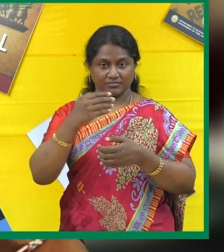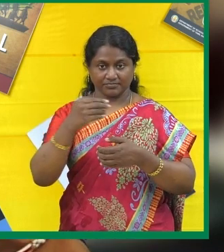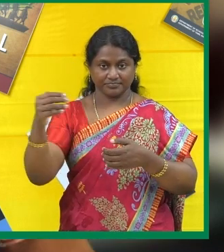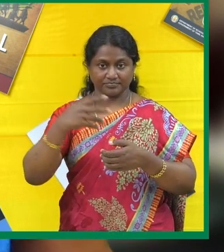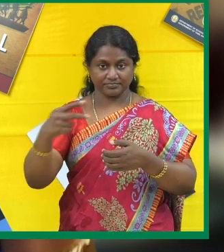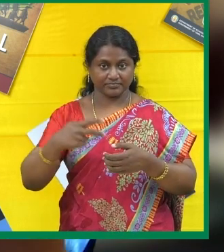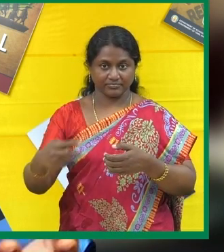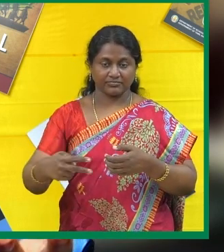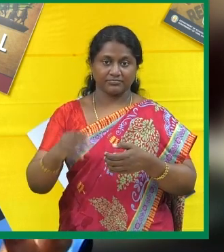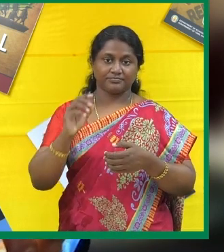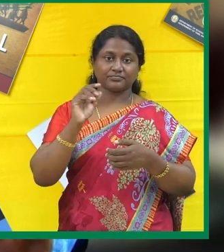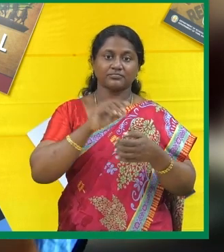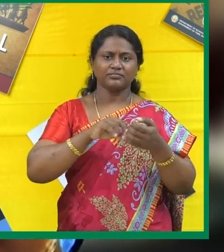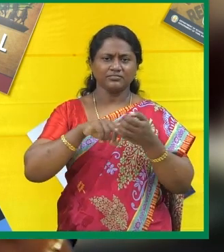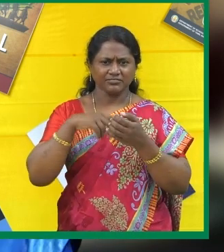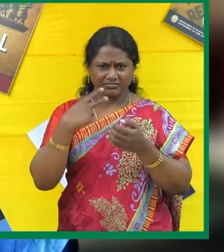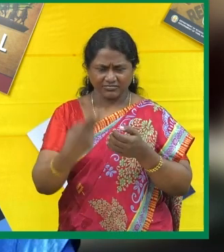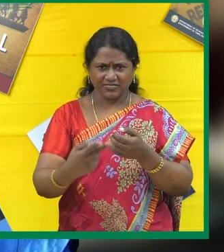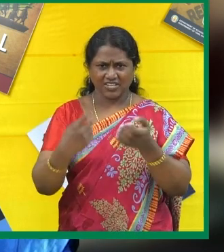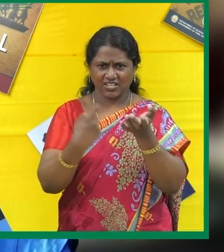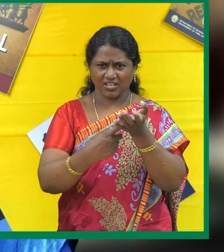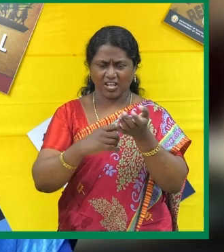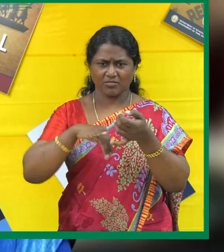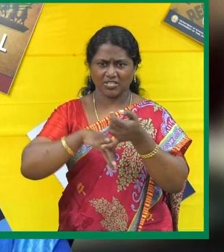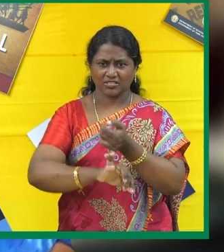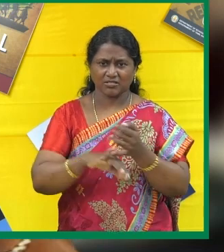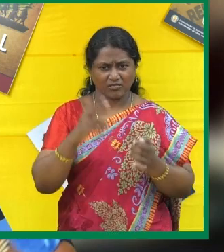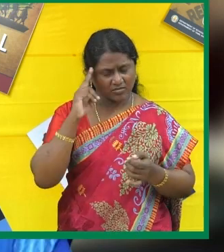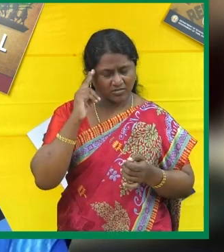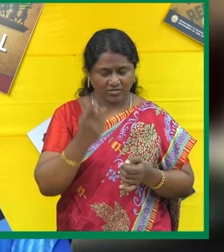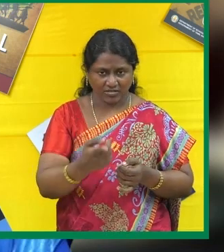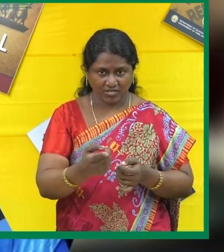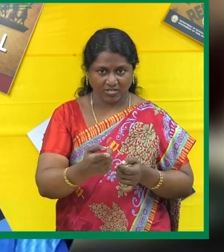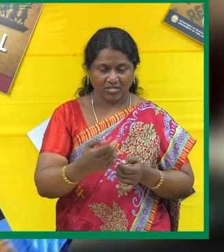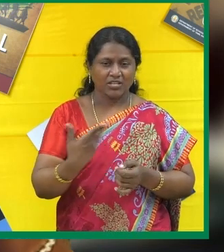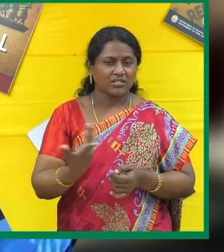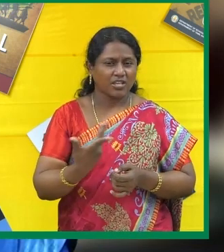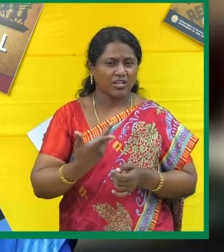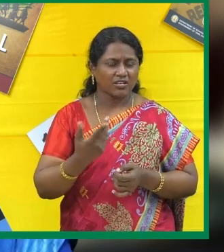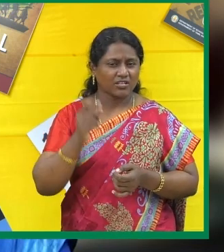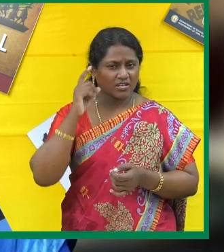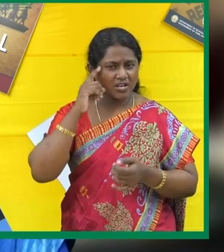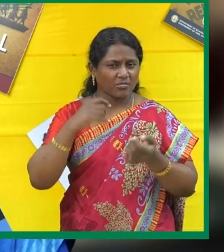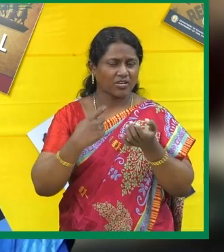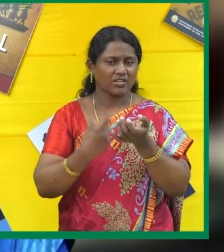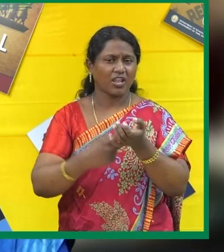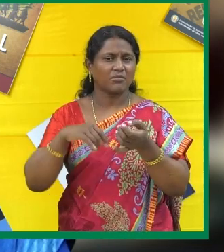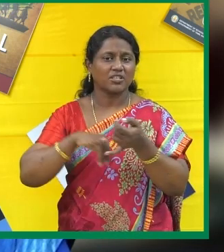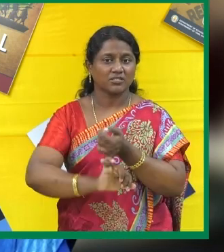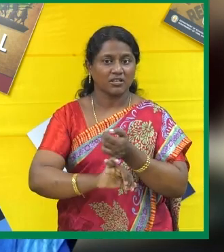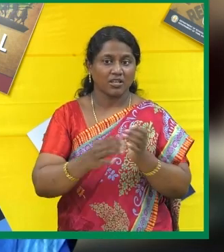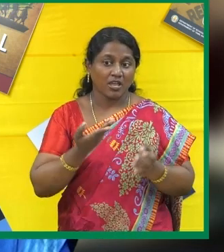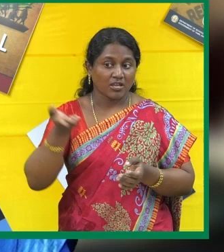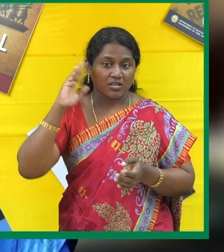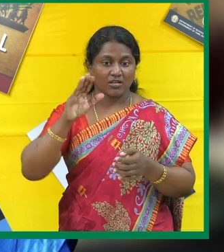lines, shall we find out the rhyme scheme? How to find out rhyme scheme? Already studied in 9th standard. So, it's